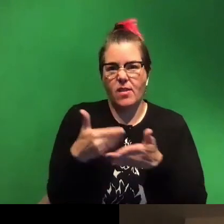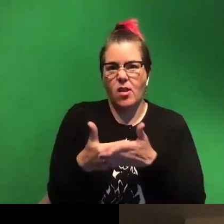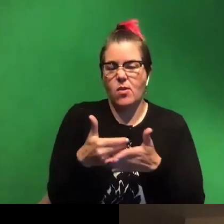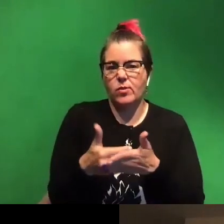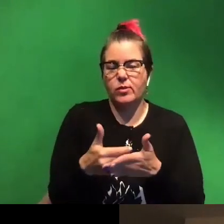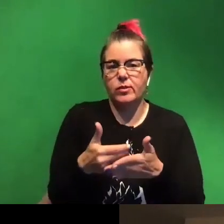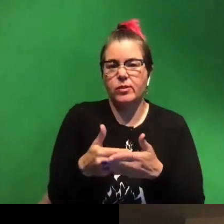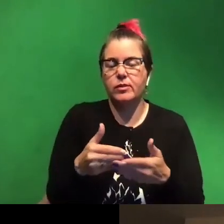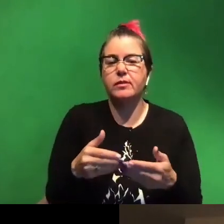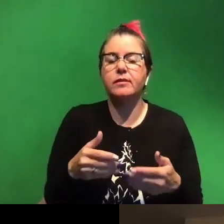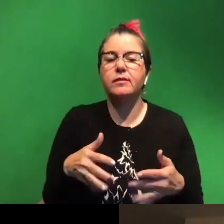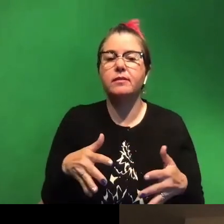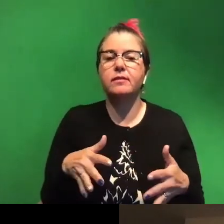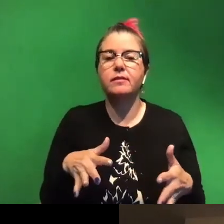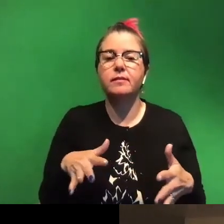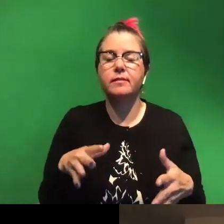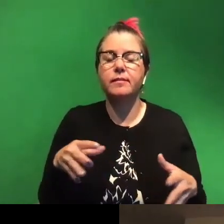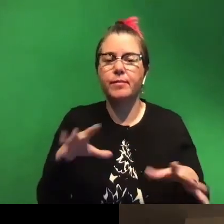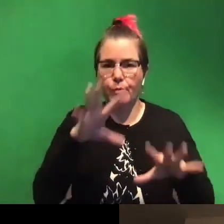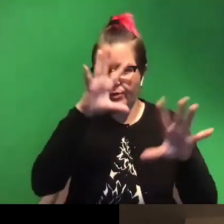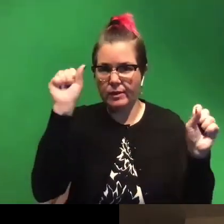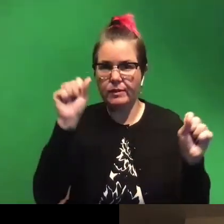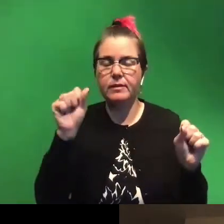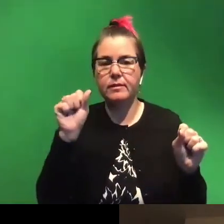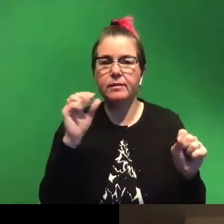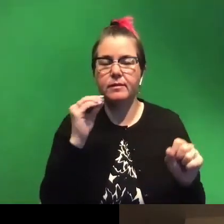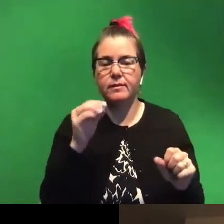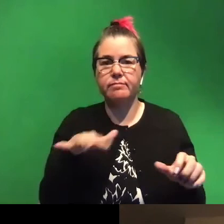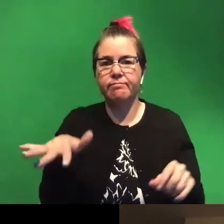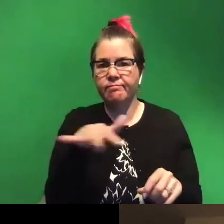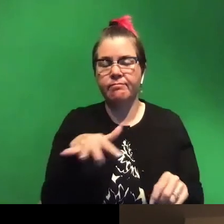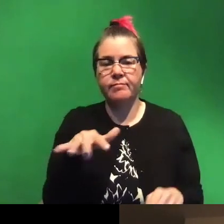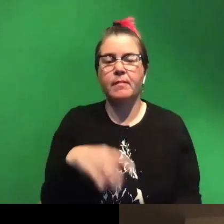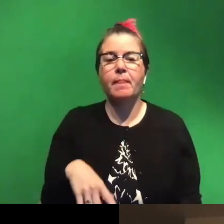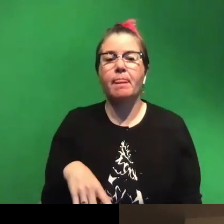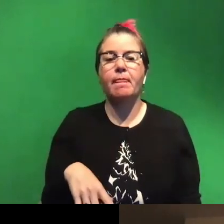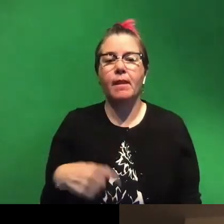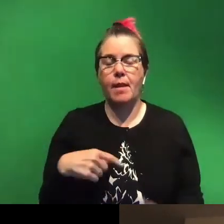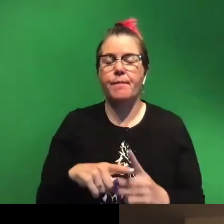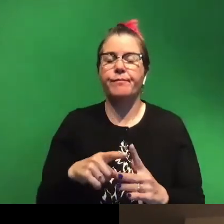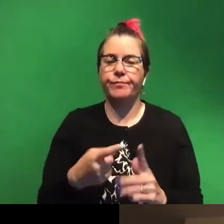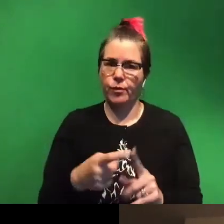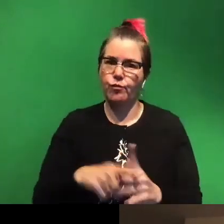the residential place, the presidential residence. I'm originally from Chile.